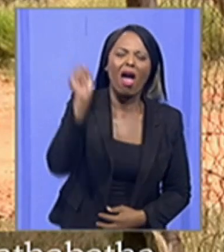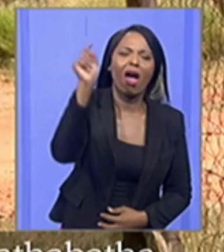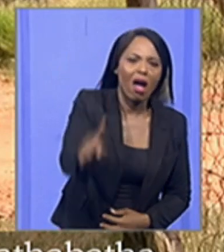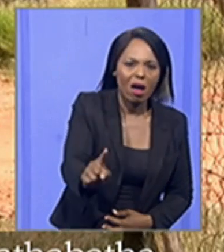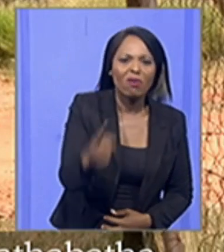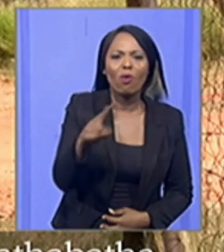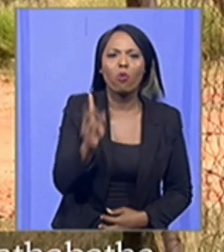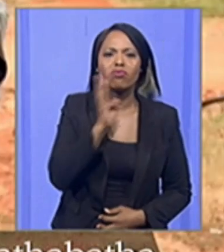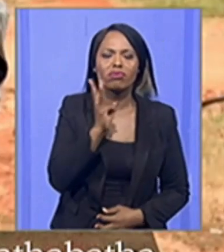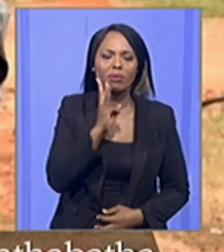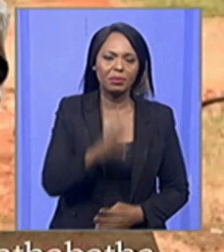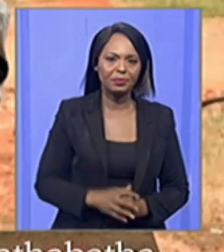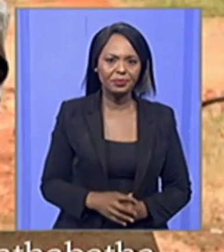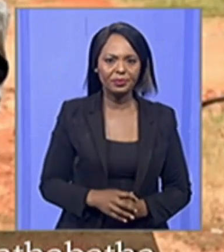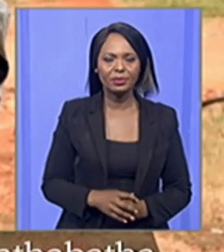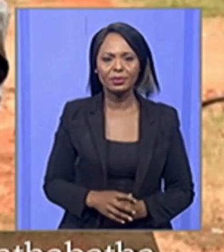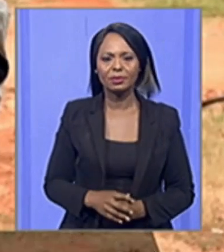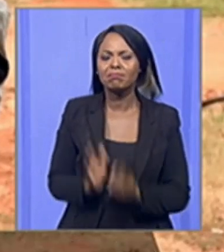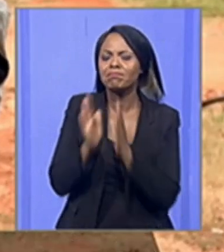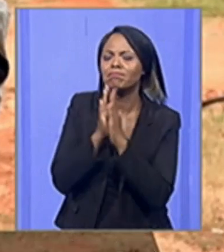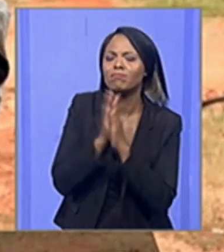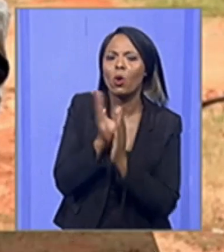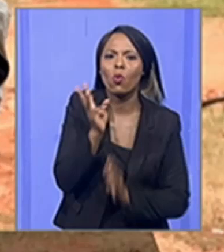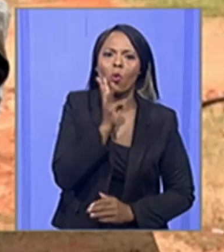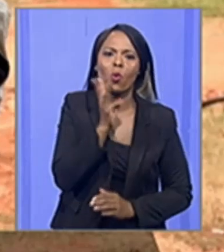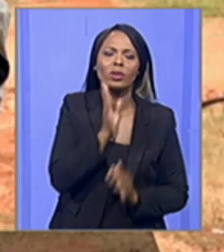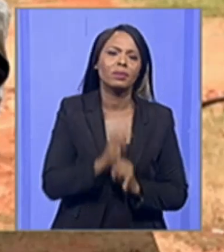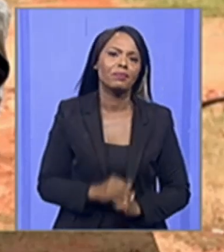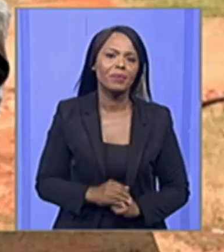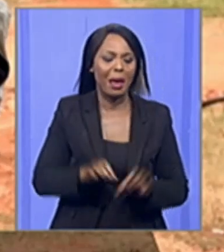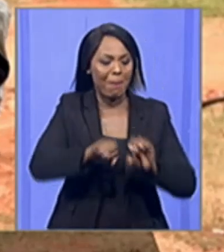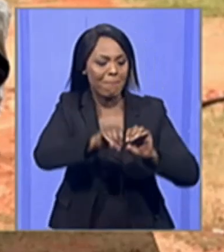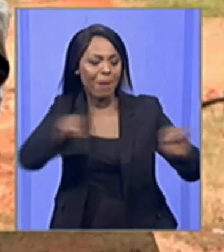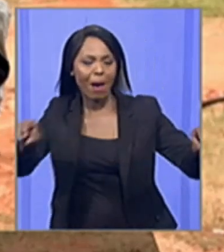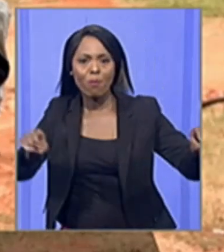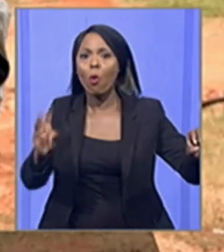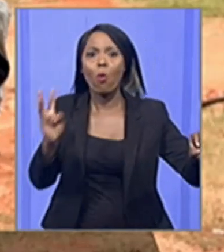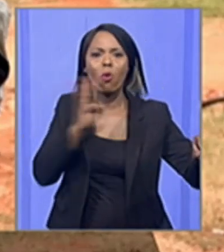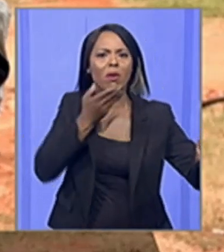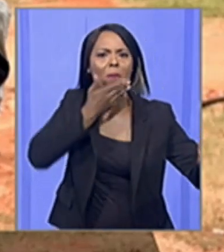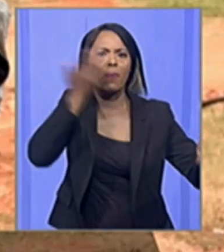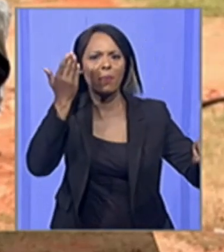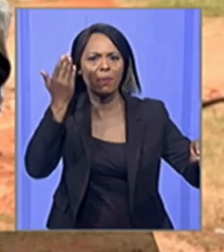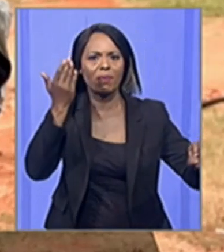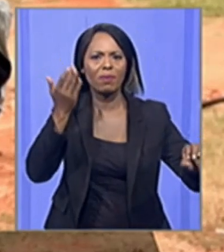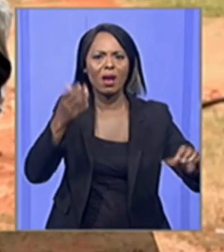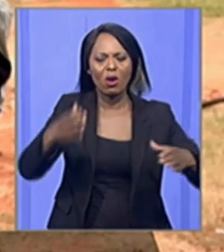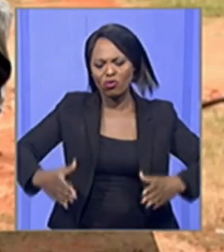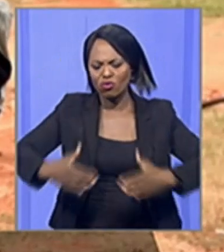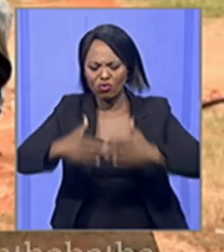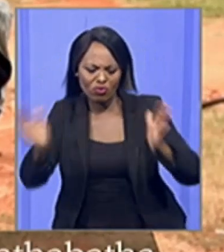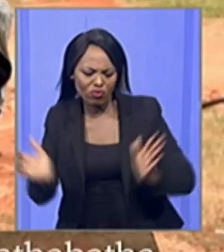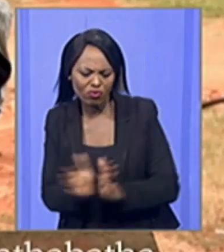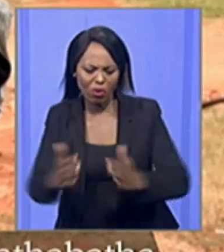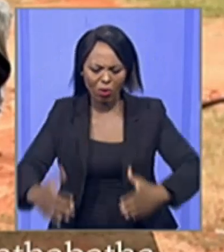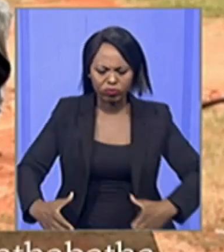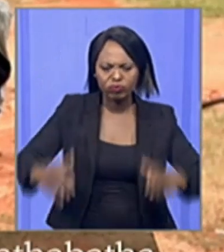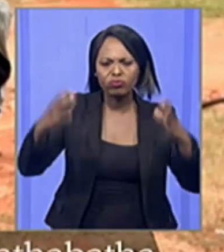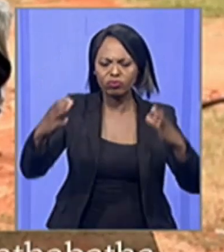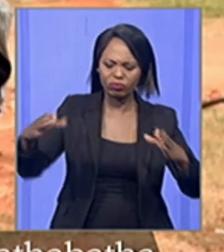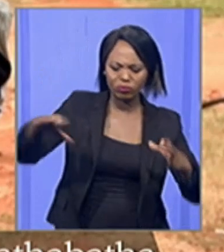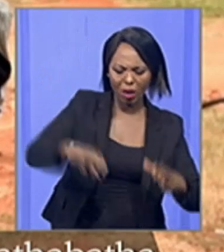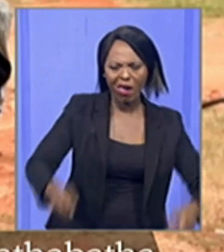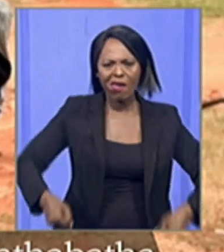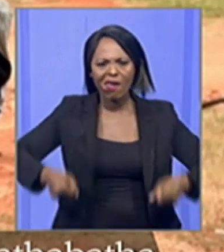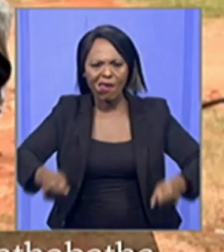metsi. Re kgopela metsi gobane le diphaepe tša metsi a rena tšo re tšhofa ditoromo re tšhofa dituruturu bana ga ba je ge go